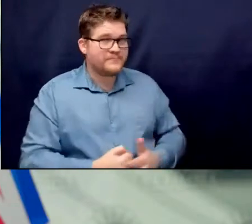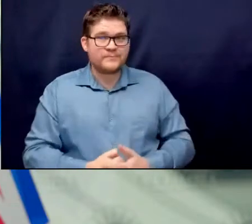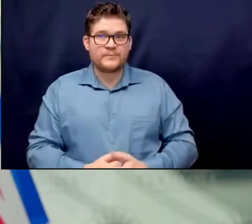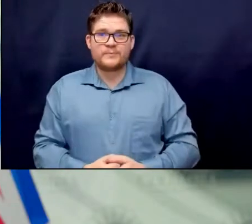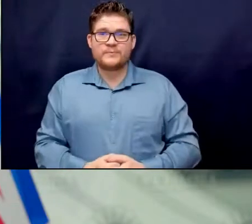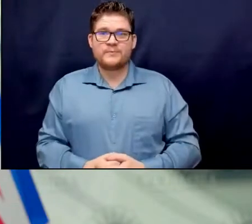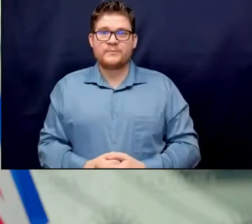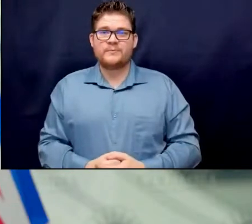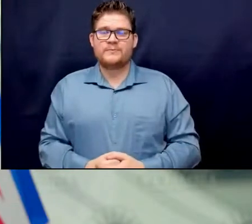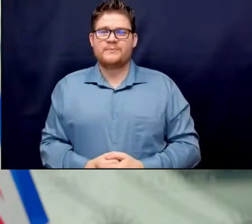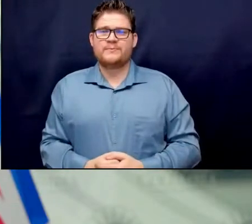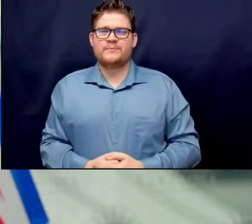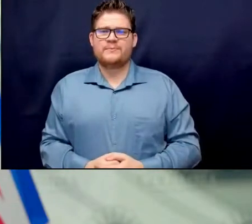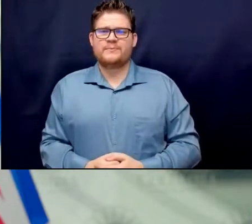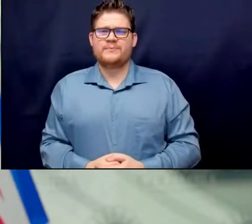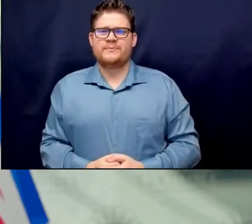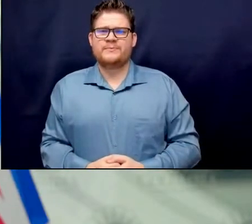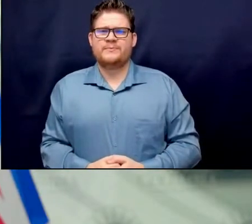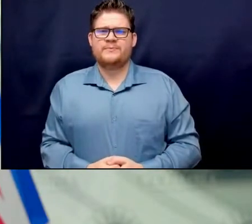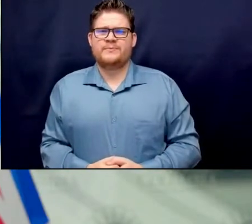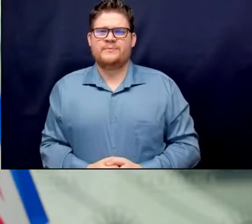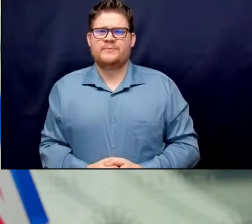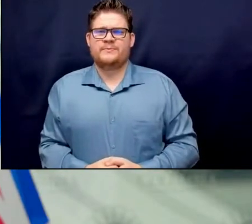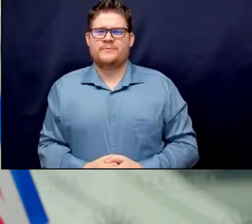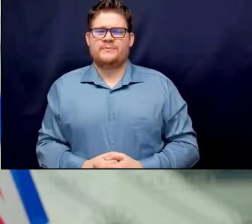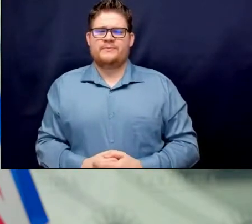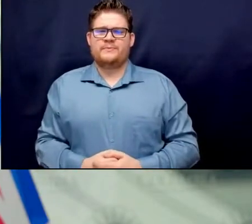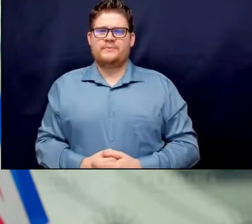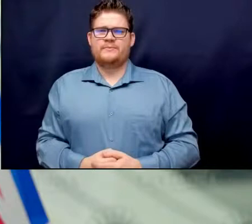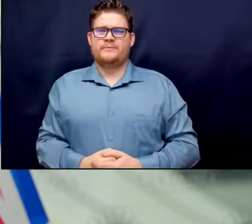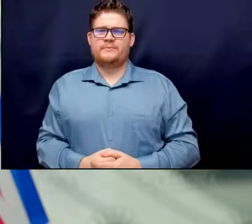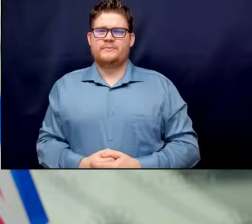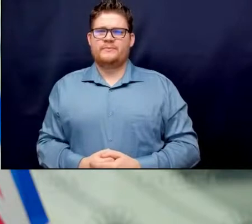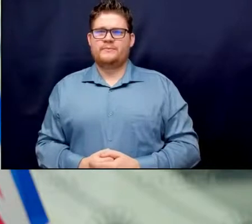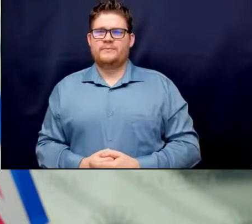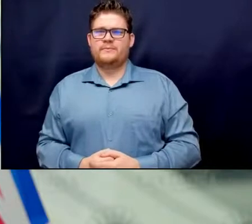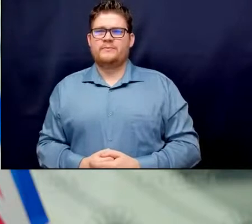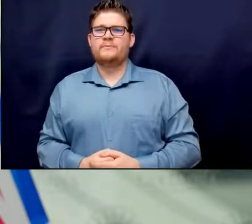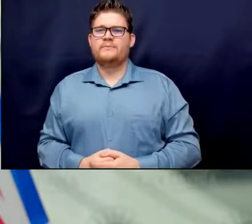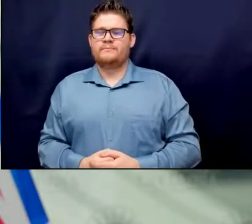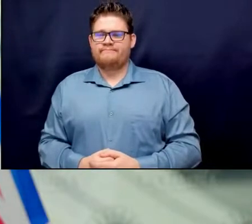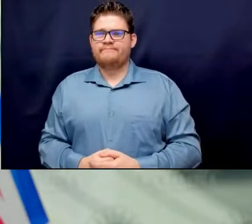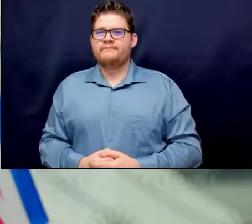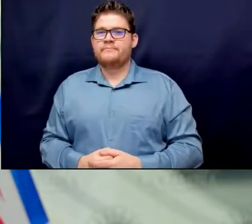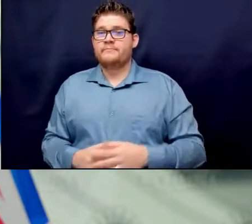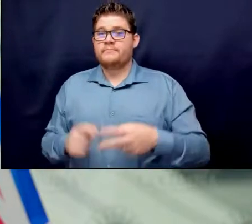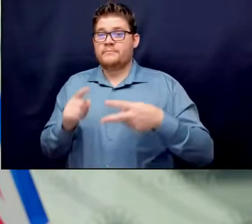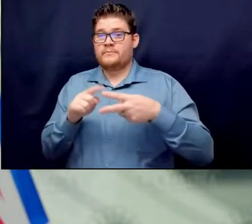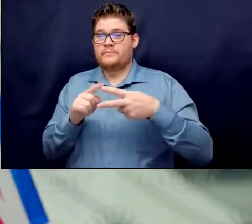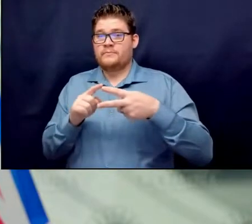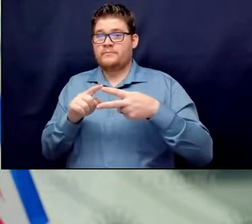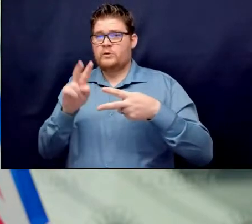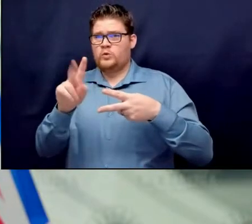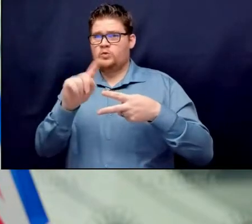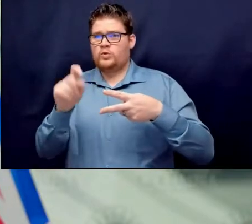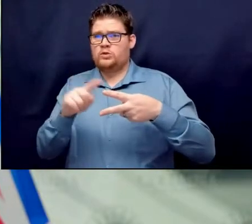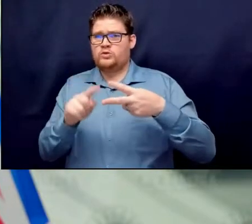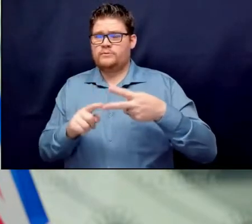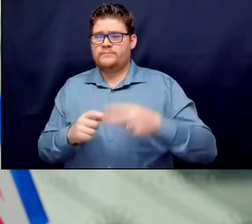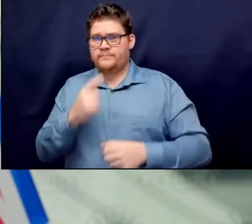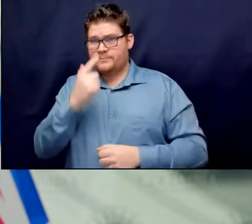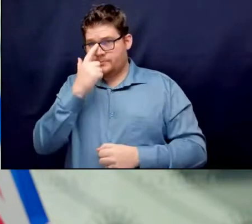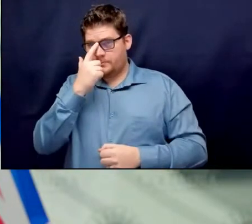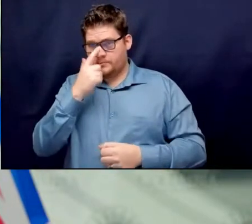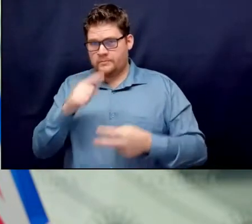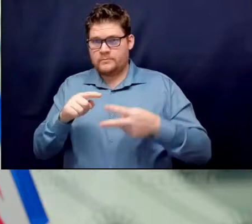Next question, Rob Buffum, CTV. Oh, hi. Thank you for taking my question. My first question is on behalf of a colleague, and it relates